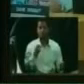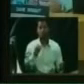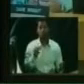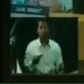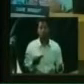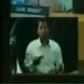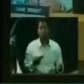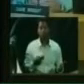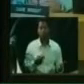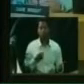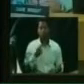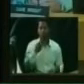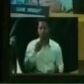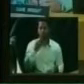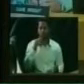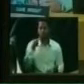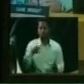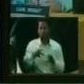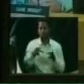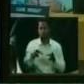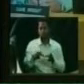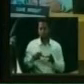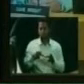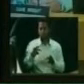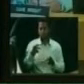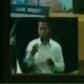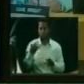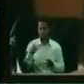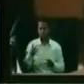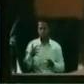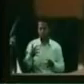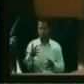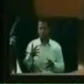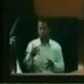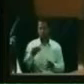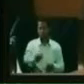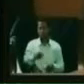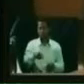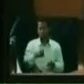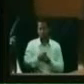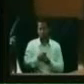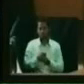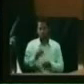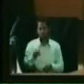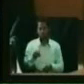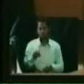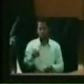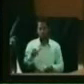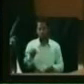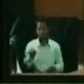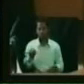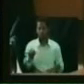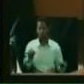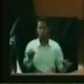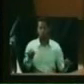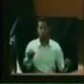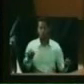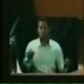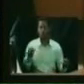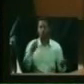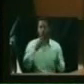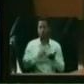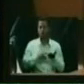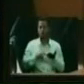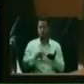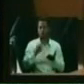This position has been paid this year, correct? The person has been drawing salary. Yes, sir. Yes. With the contract that hasn't been ratified in the